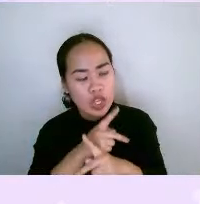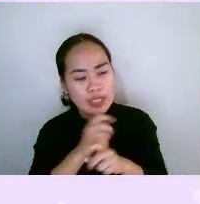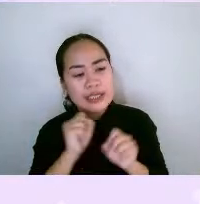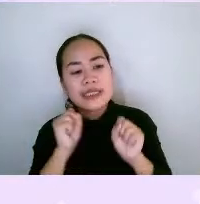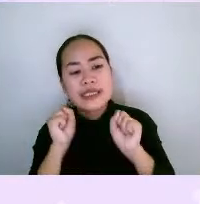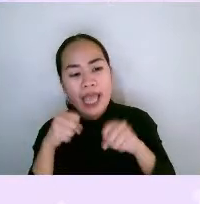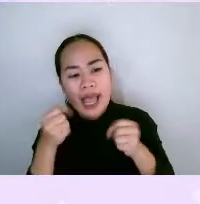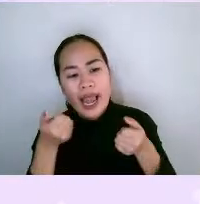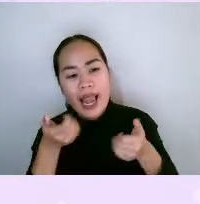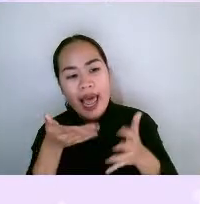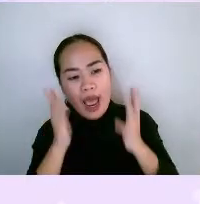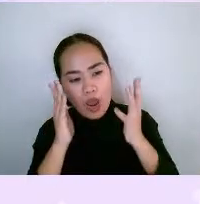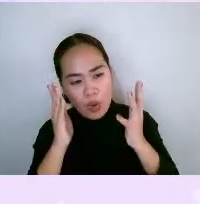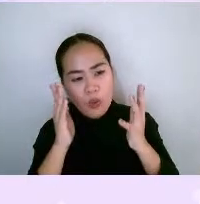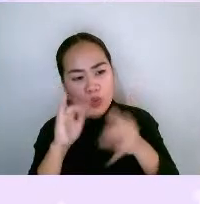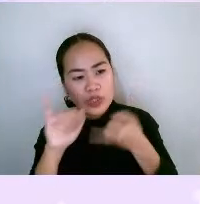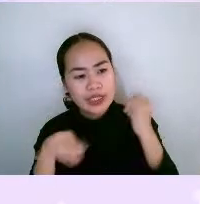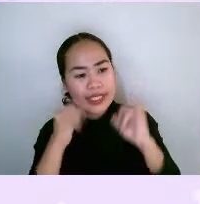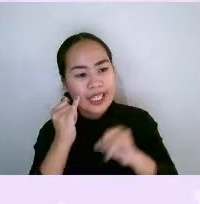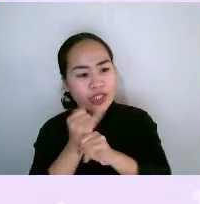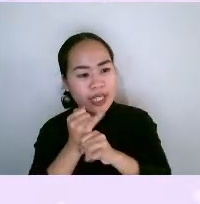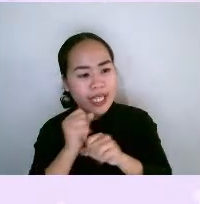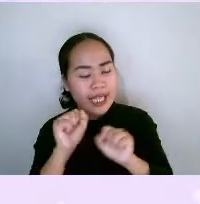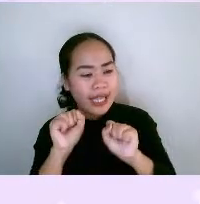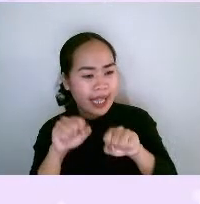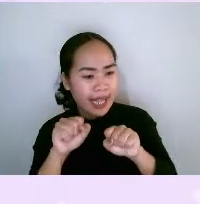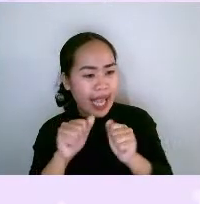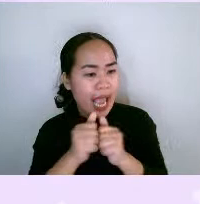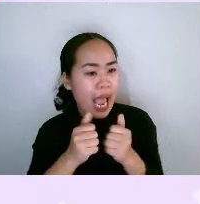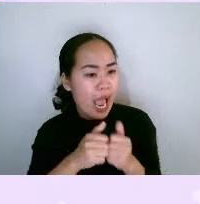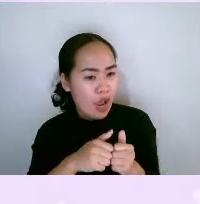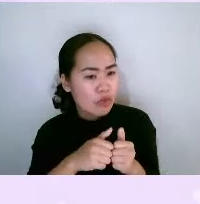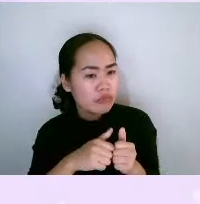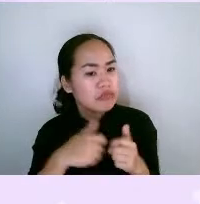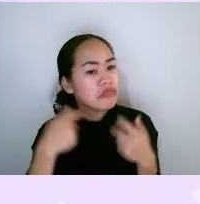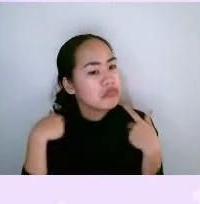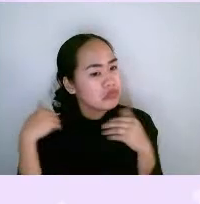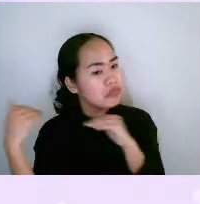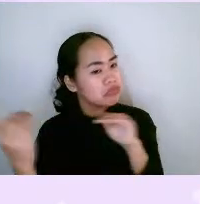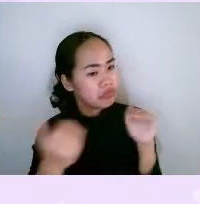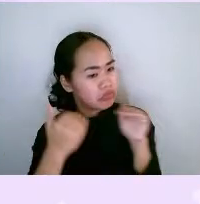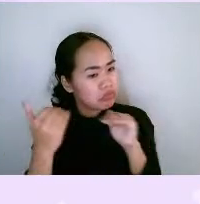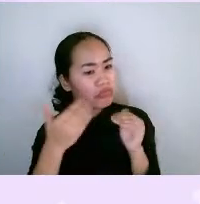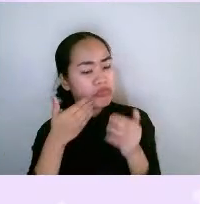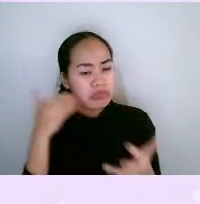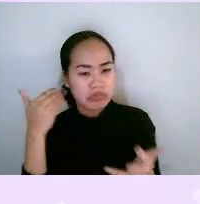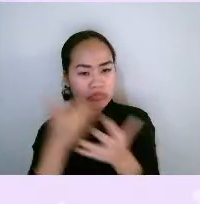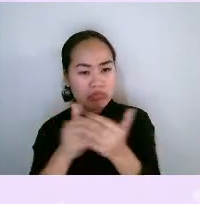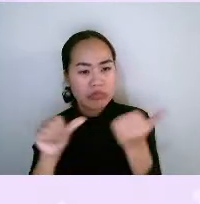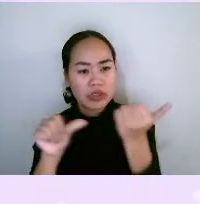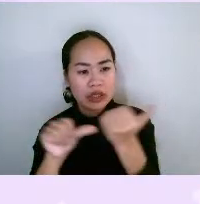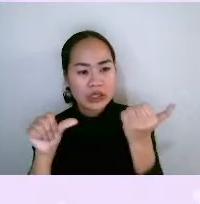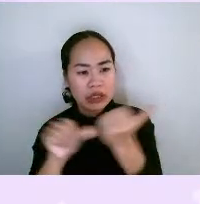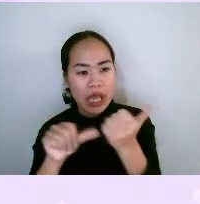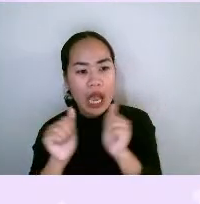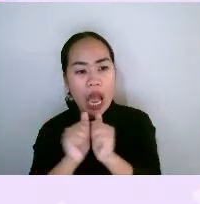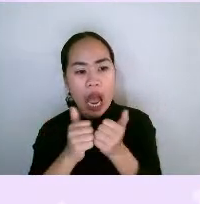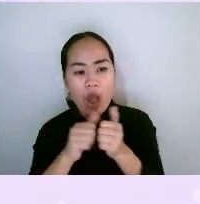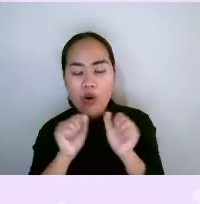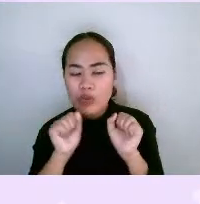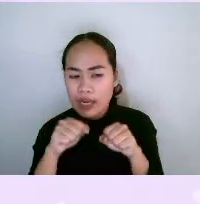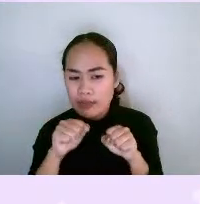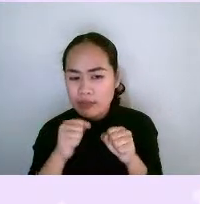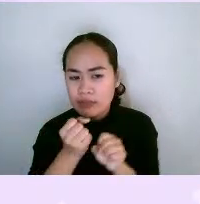by extending strategic firm level. So firm level po ang assistance natin dito, and